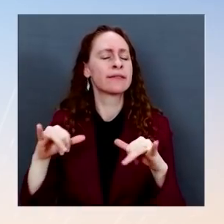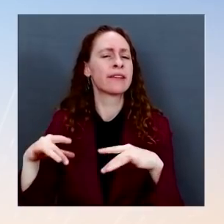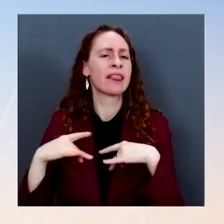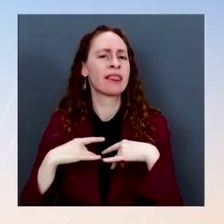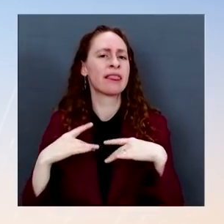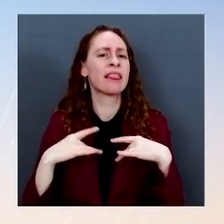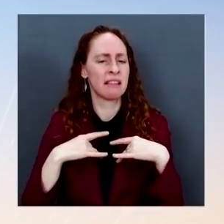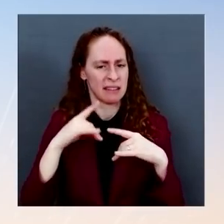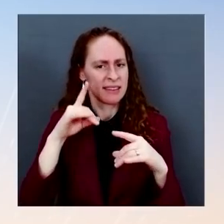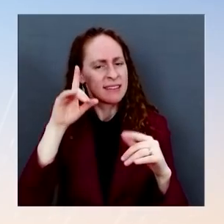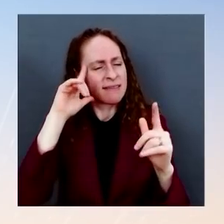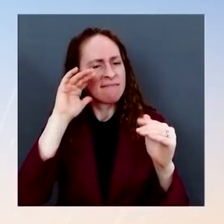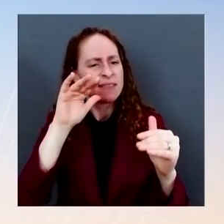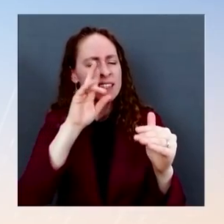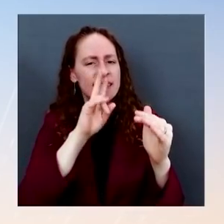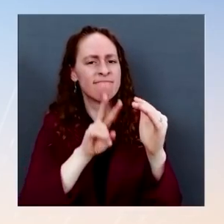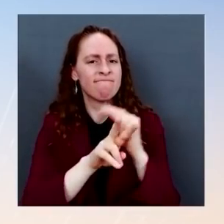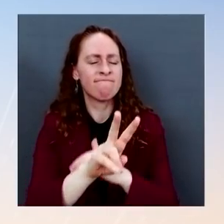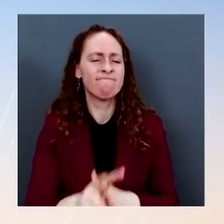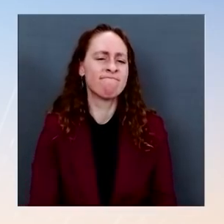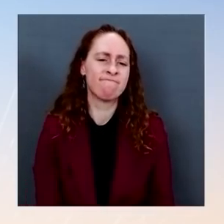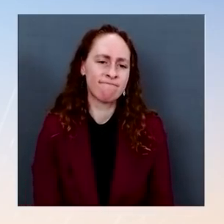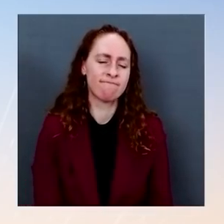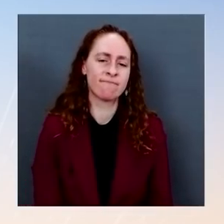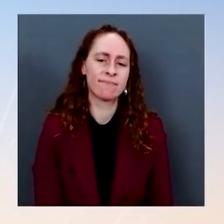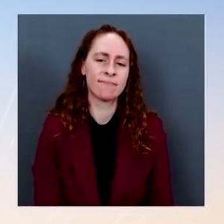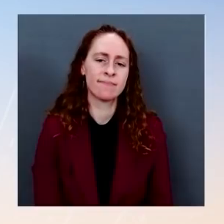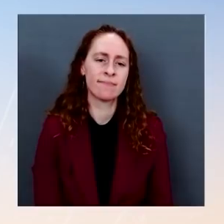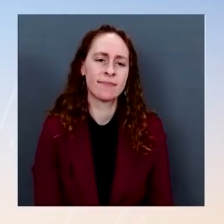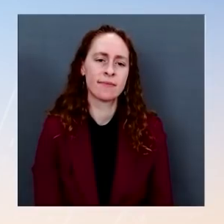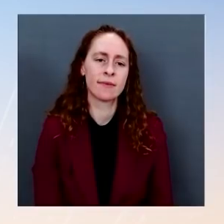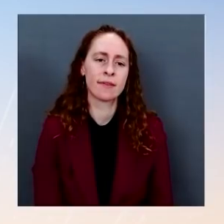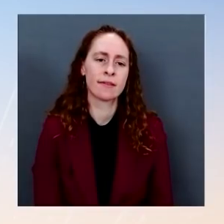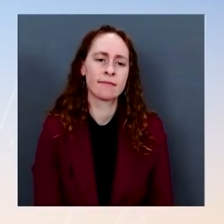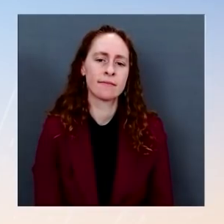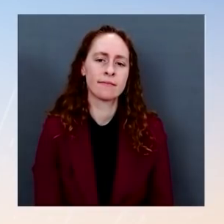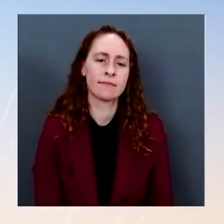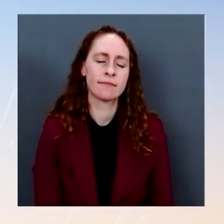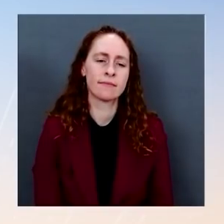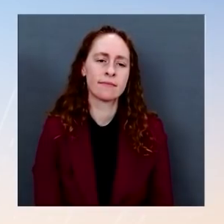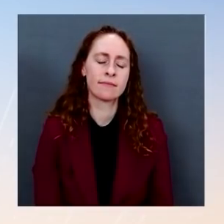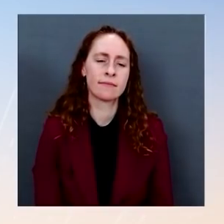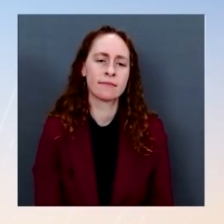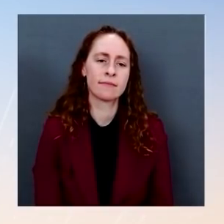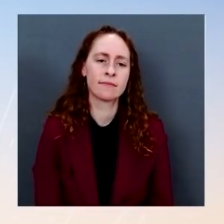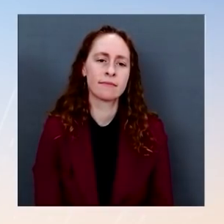the 99% of the or more at this point of the White House staff is vaccinated.